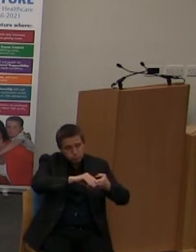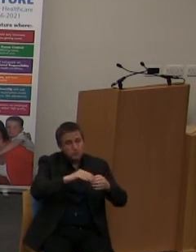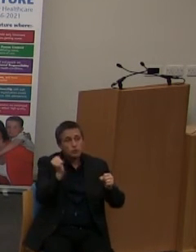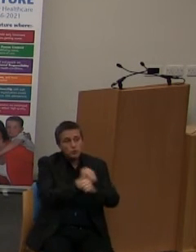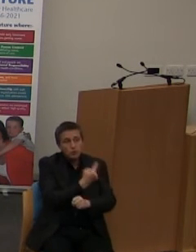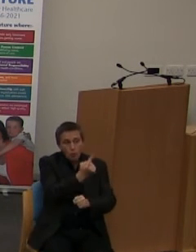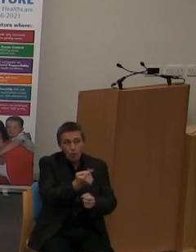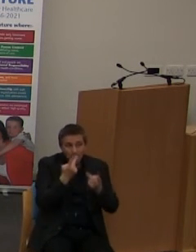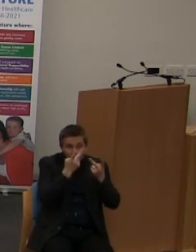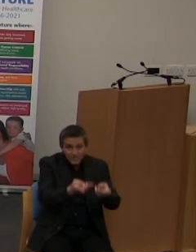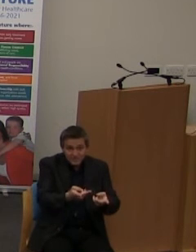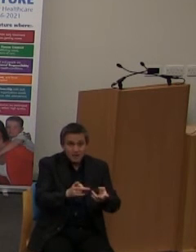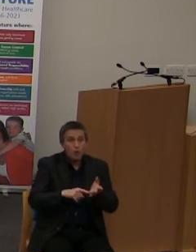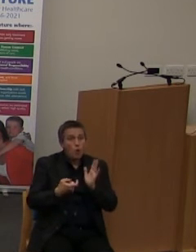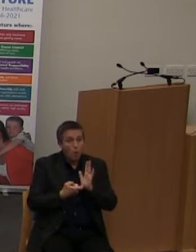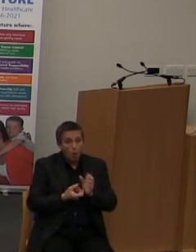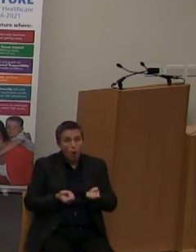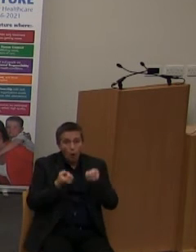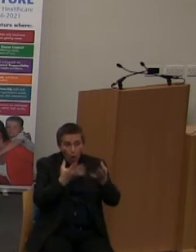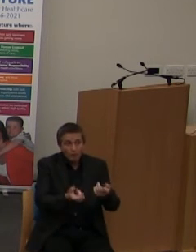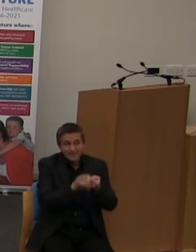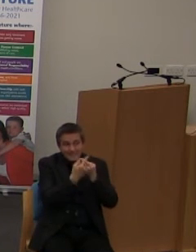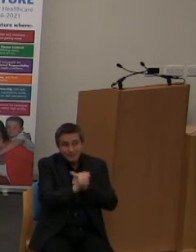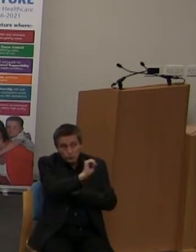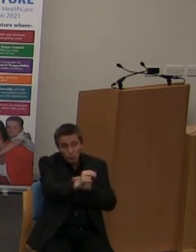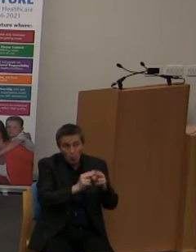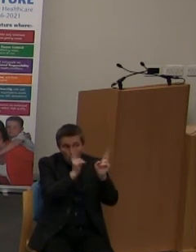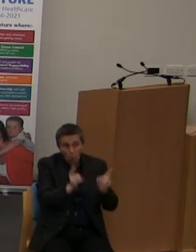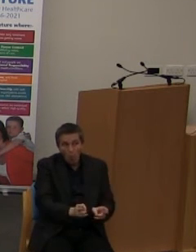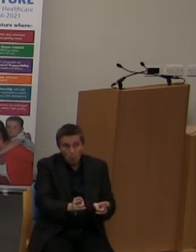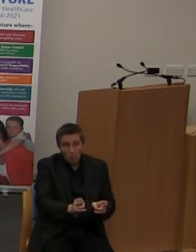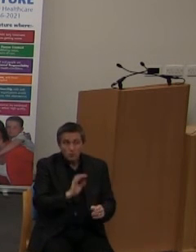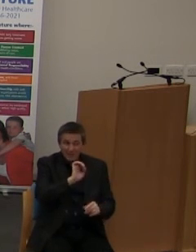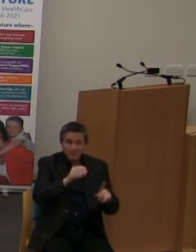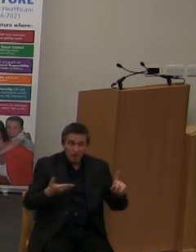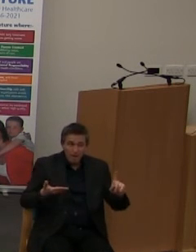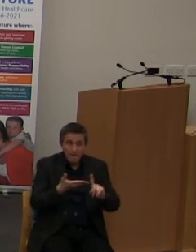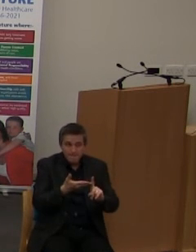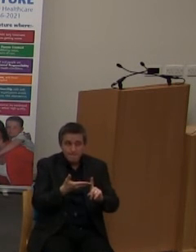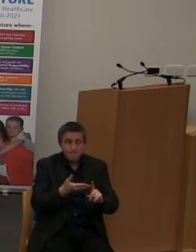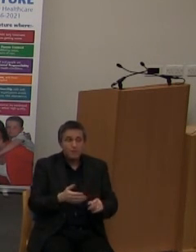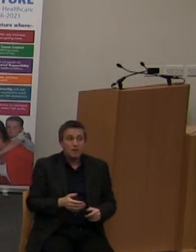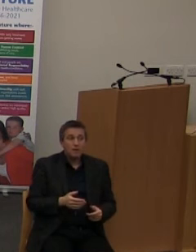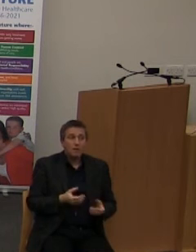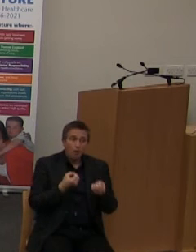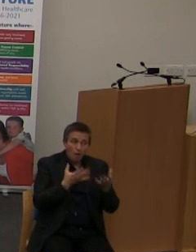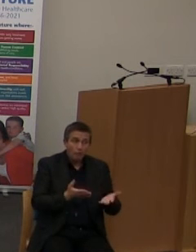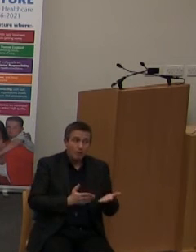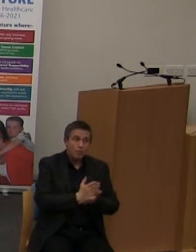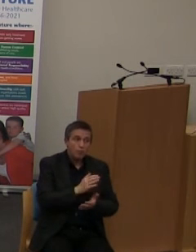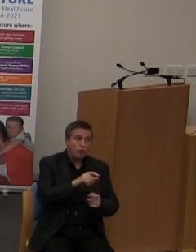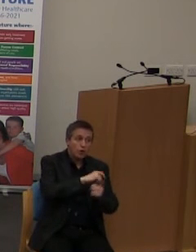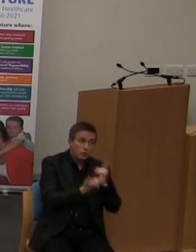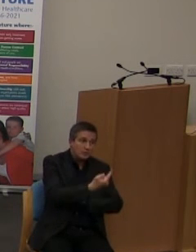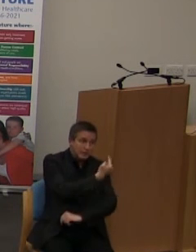reasons why closer to home is one of the big things in our strategy. So we'll try and provide more and more services out, either in primary care or in the community hospitals. And that's,